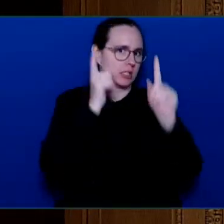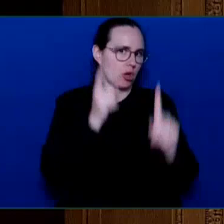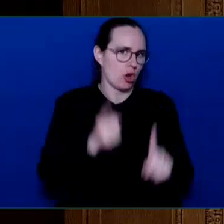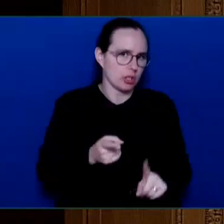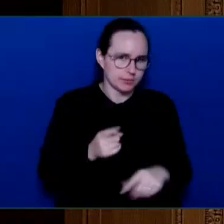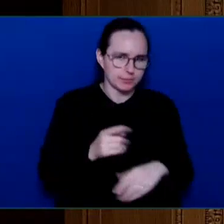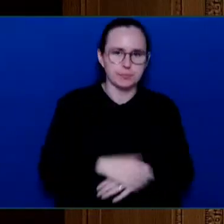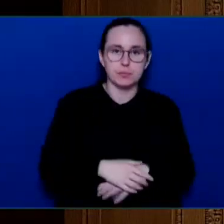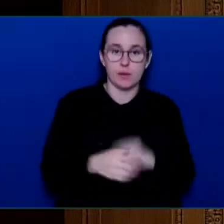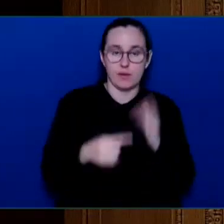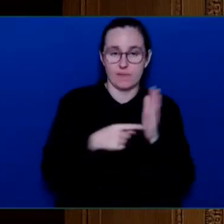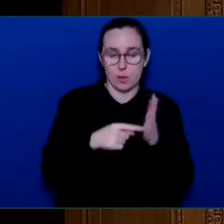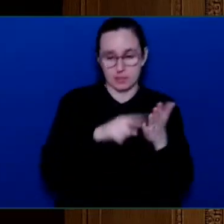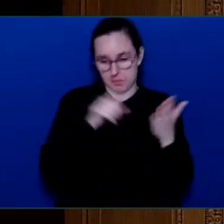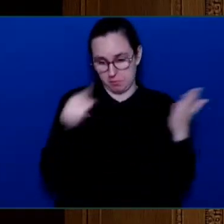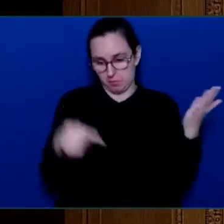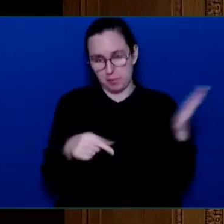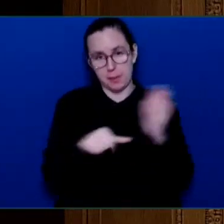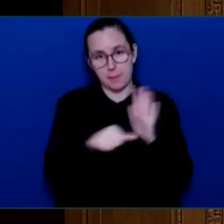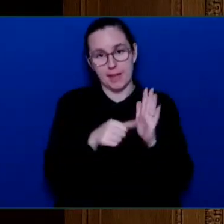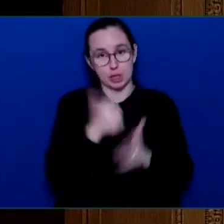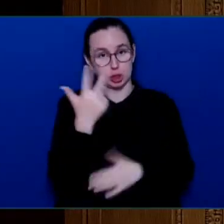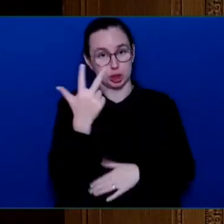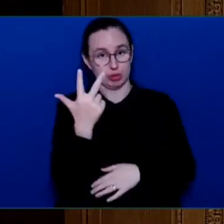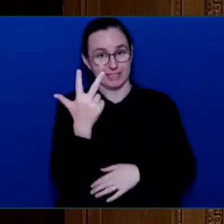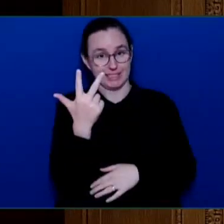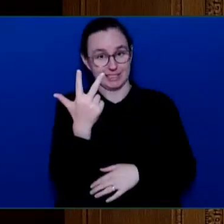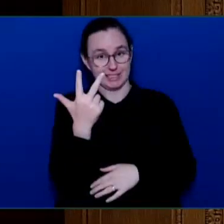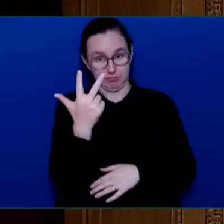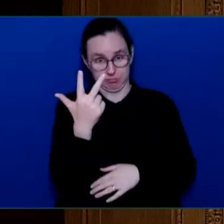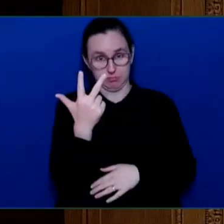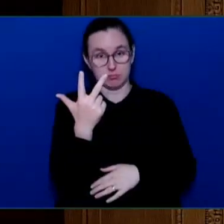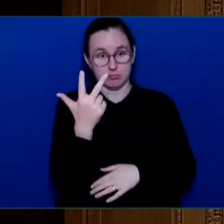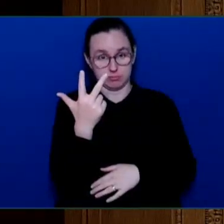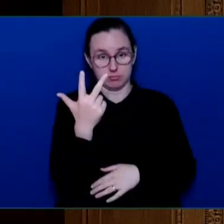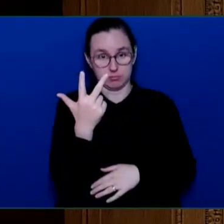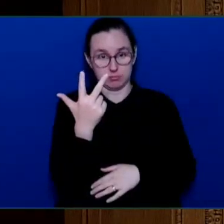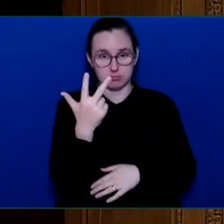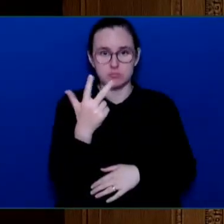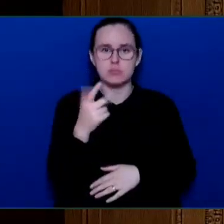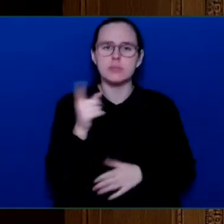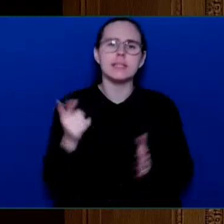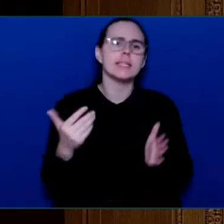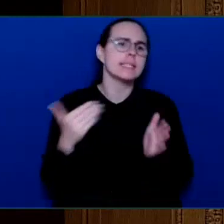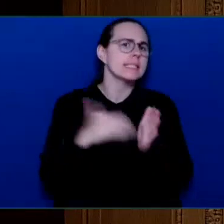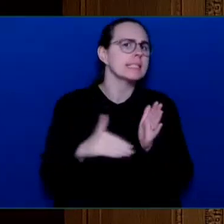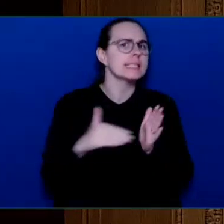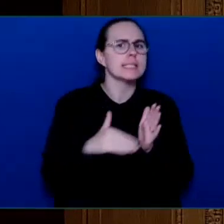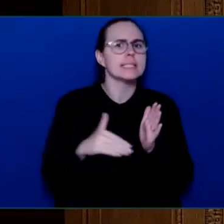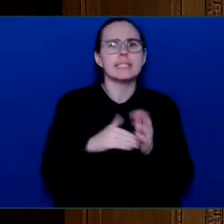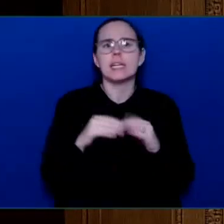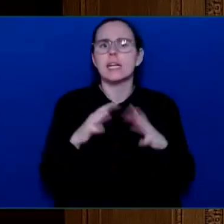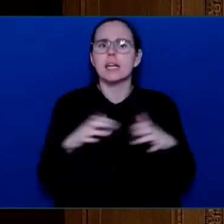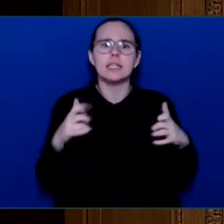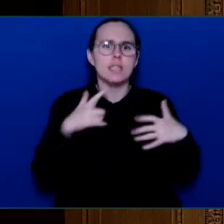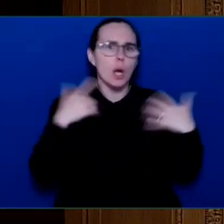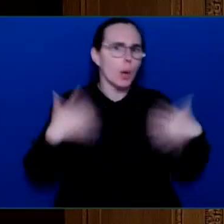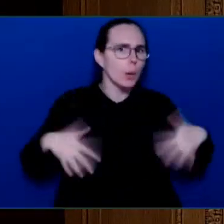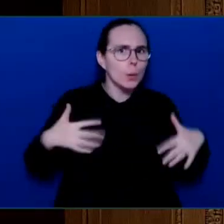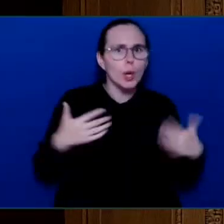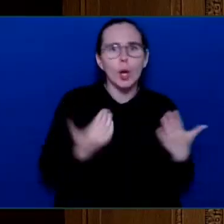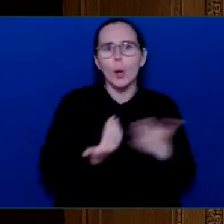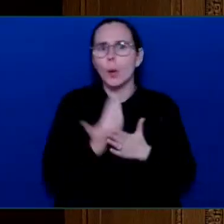the minister stands up, he has repeatedly in this House and says, well, look, there's going to be all these new economic opportunities that are going to be sufficient to offset the